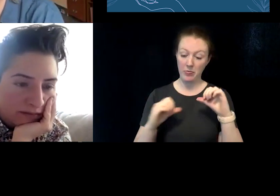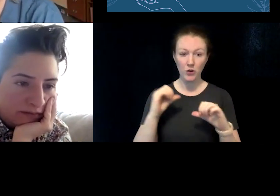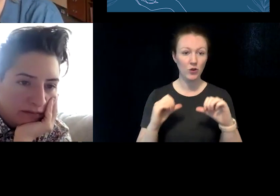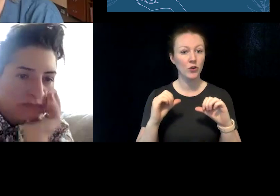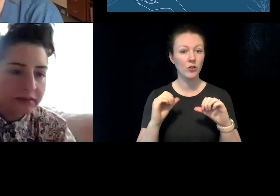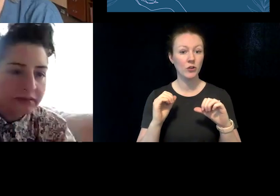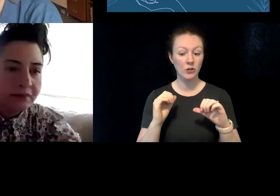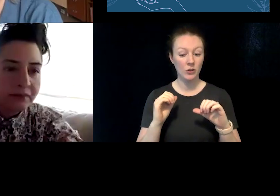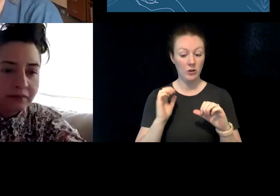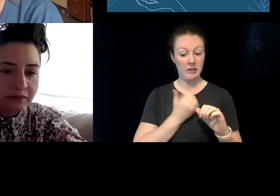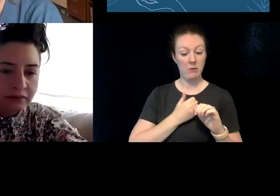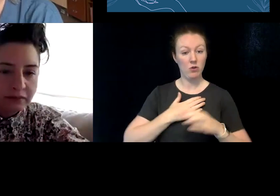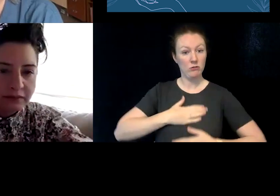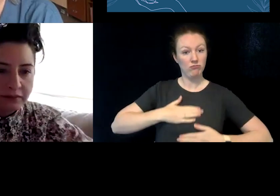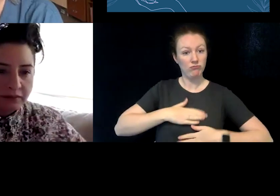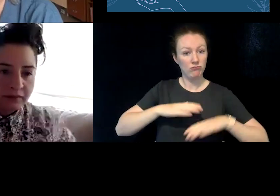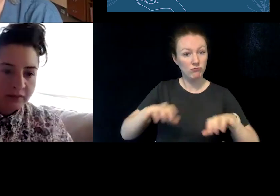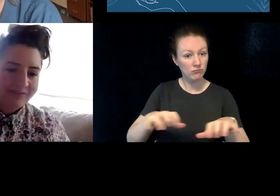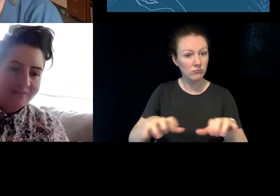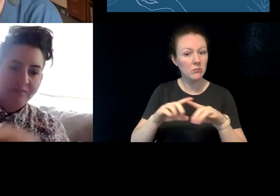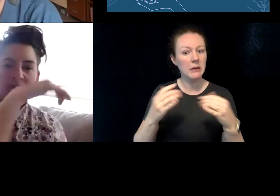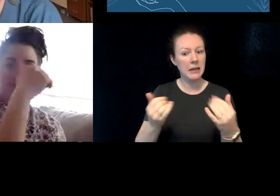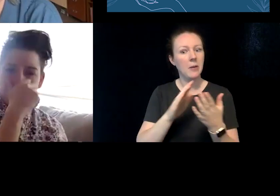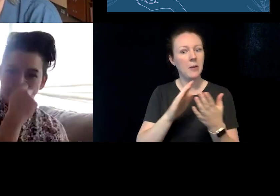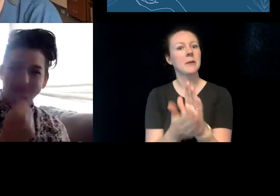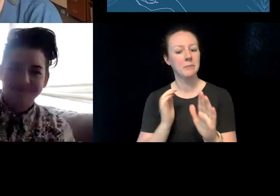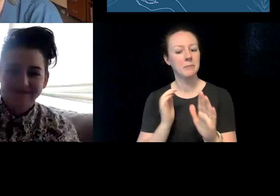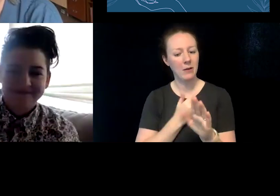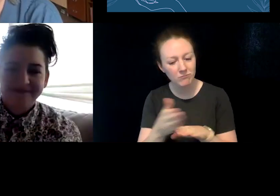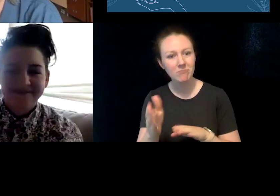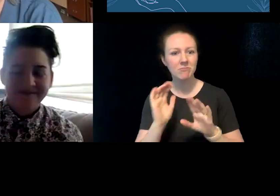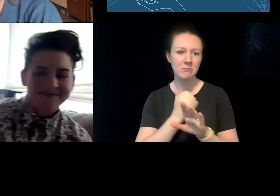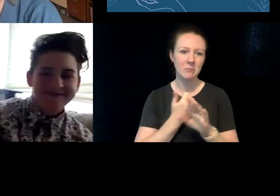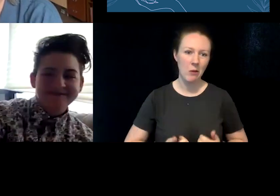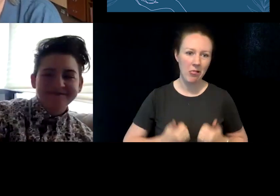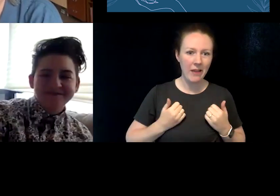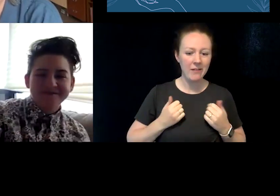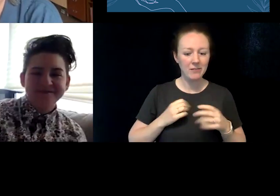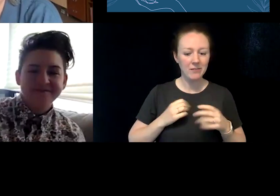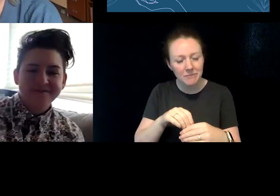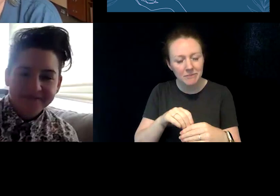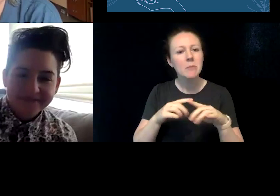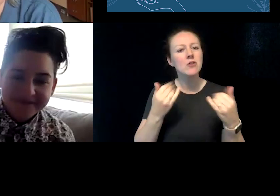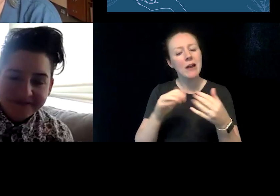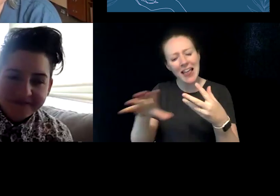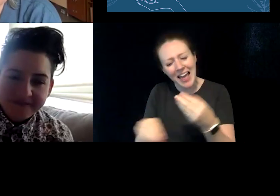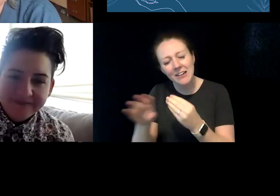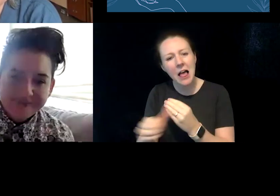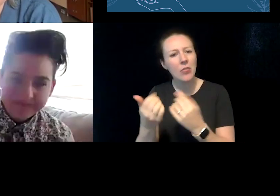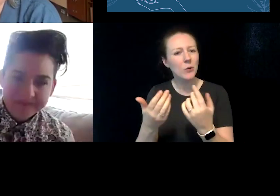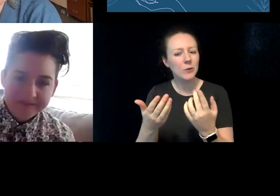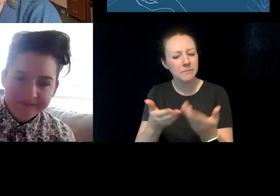video games is big for me, because then that also I don't know, then something to talk about with other